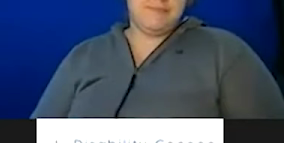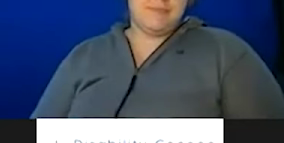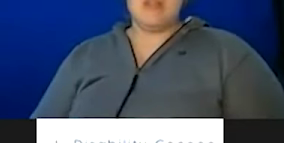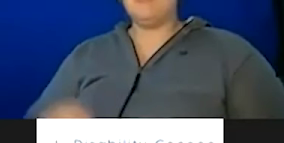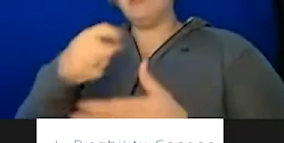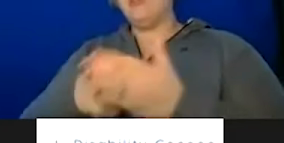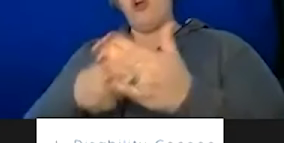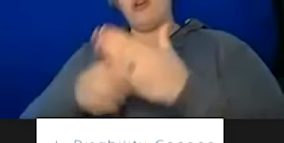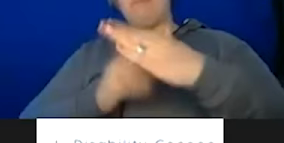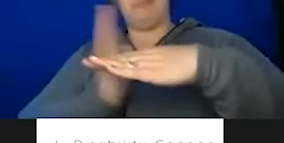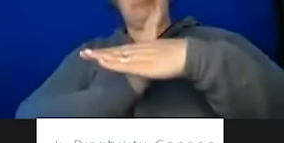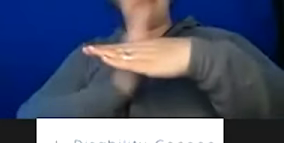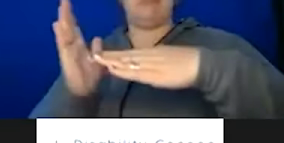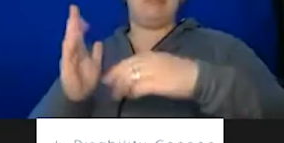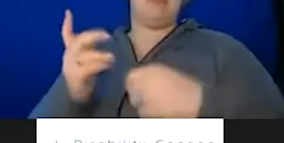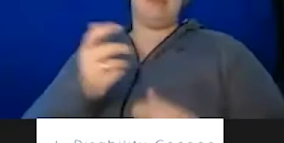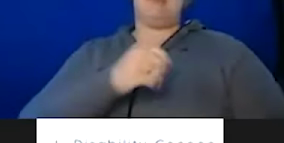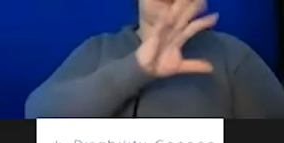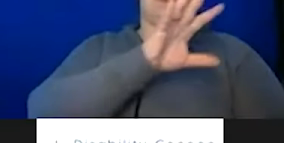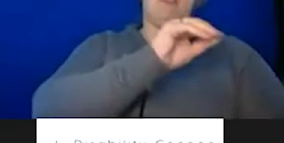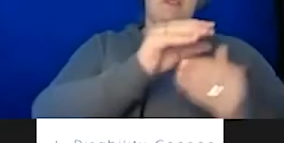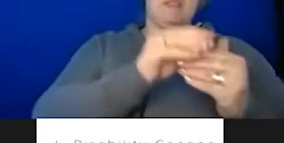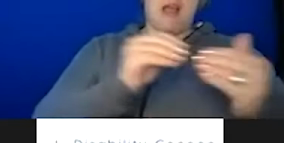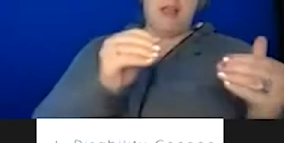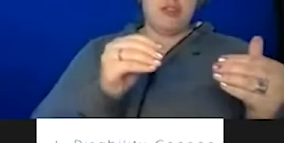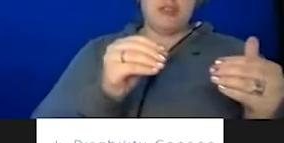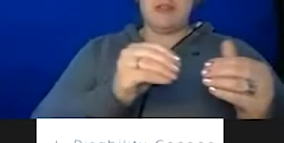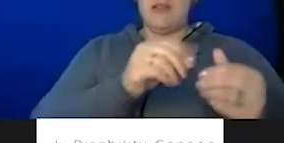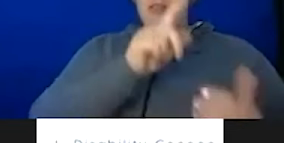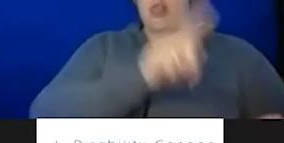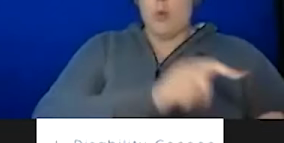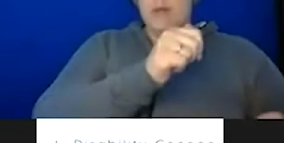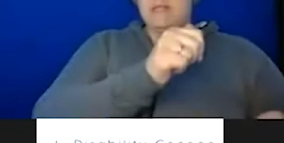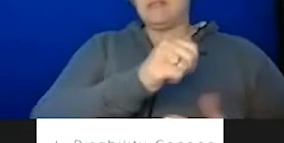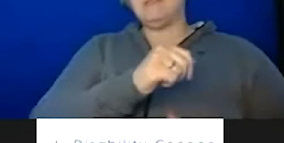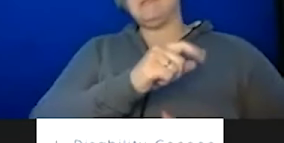between $50 to $250.